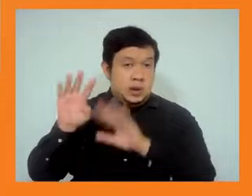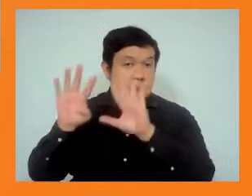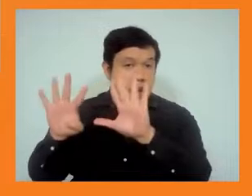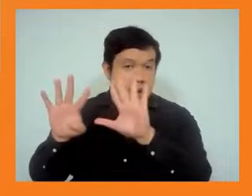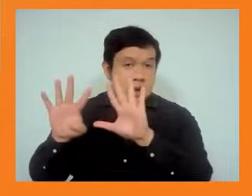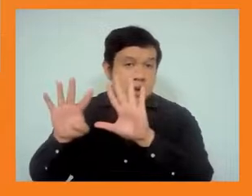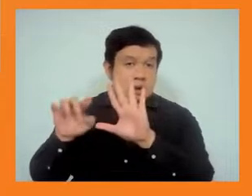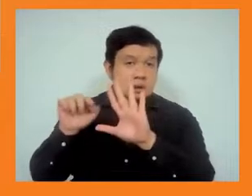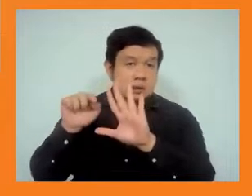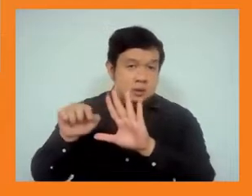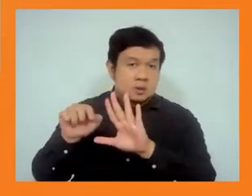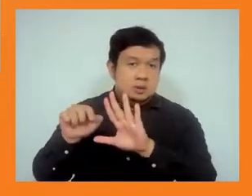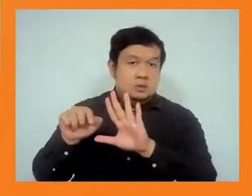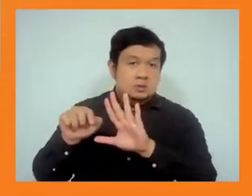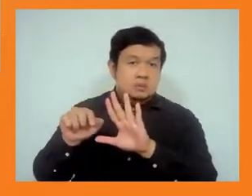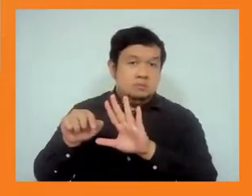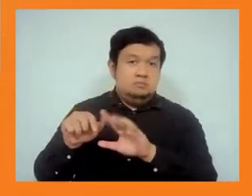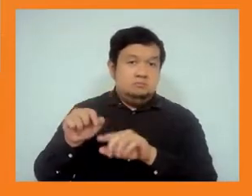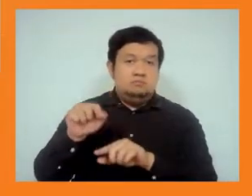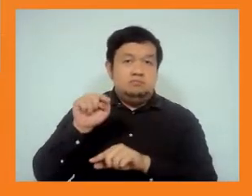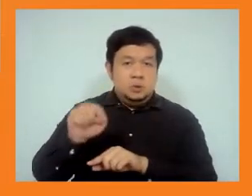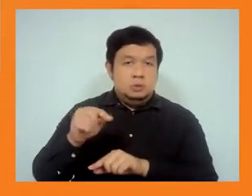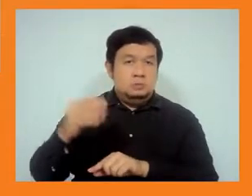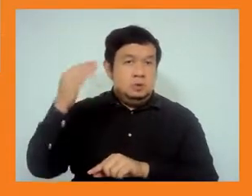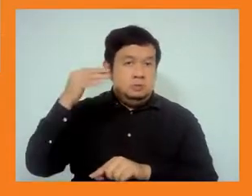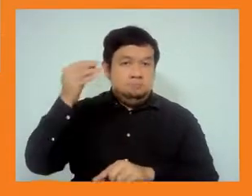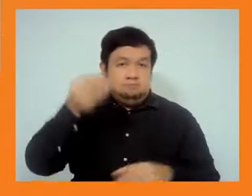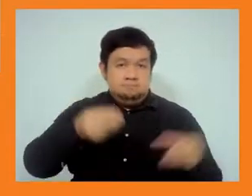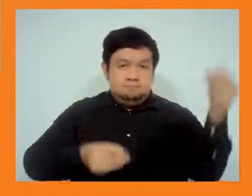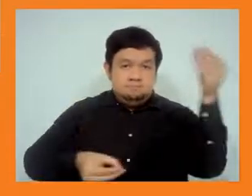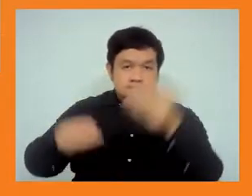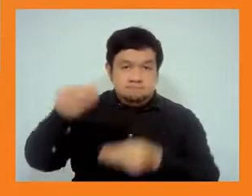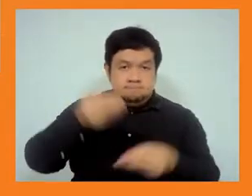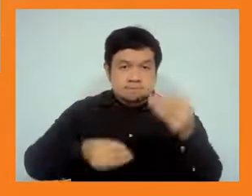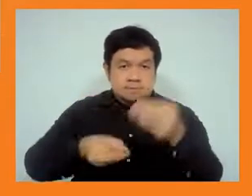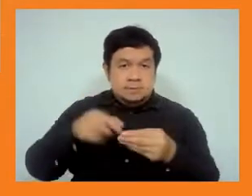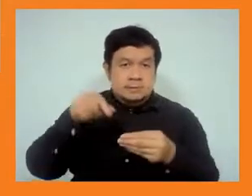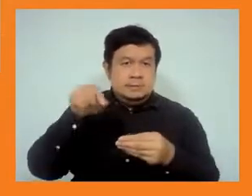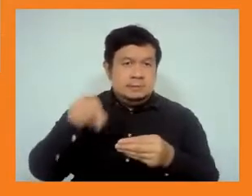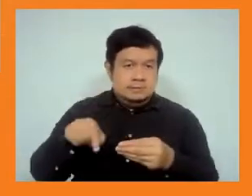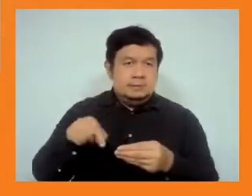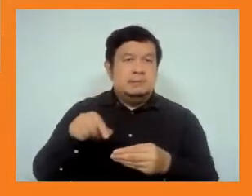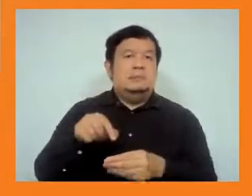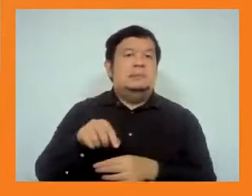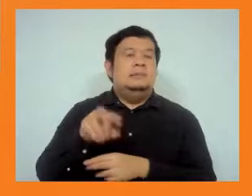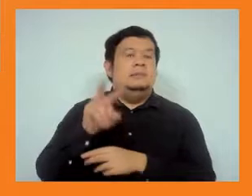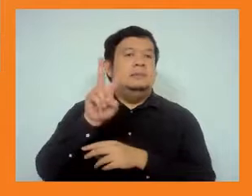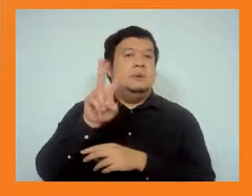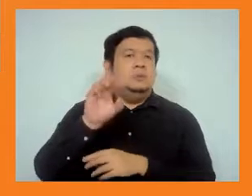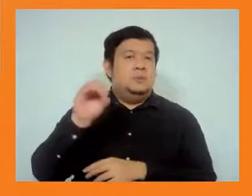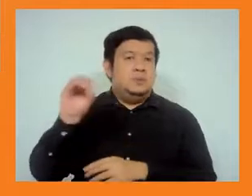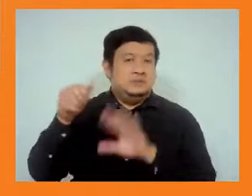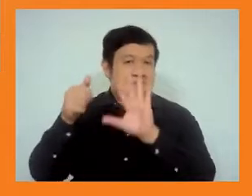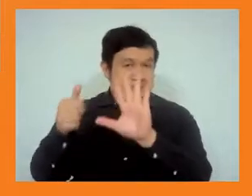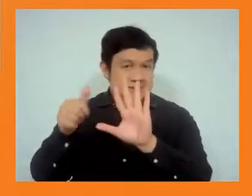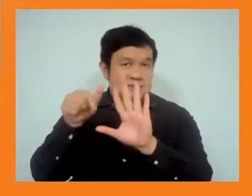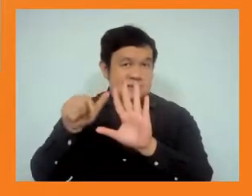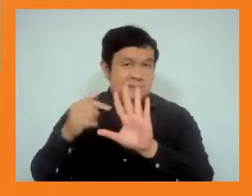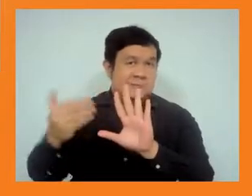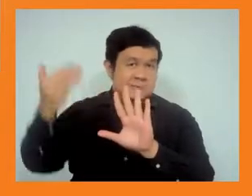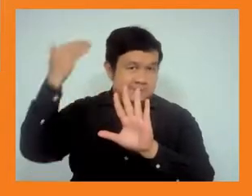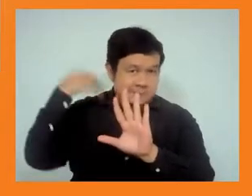ADB policy, So they prepared the environmental impact assessment, and we were able to convince the Asian Development Bank to put